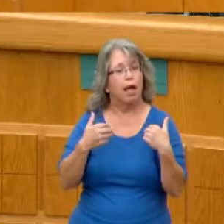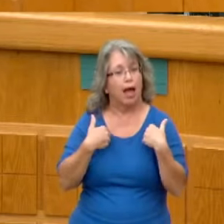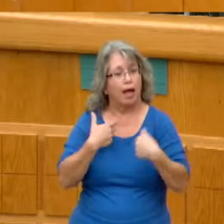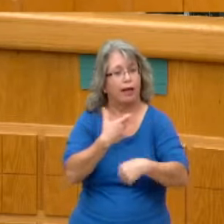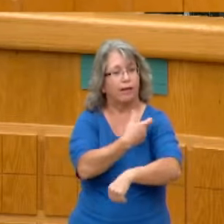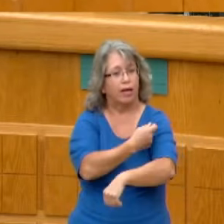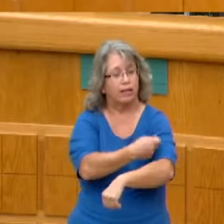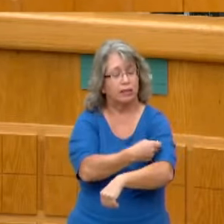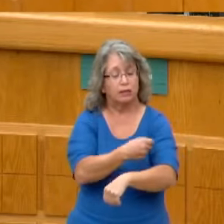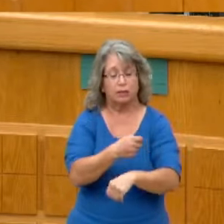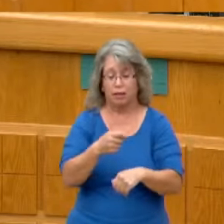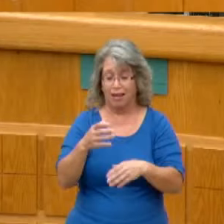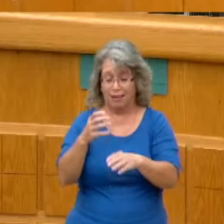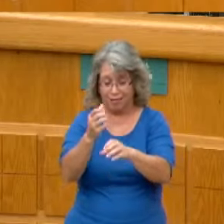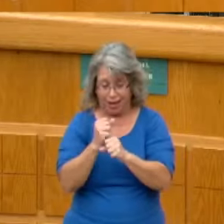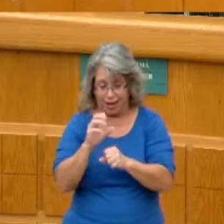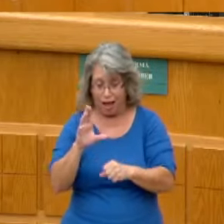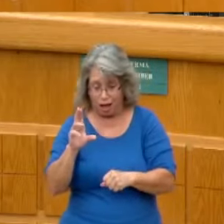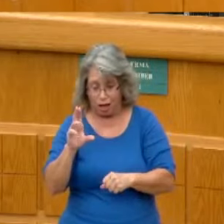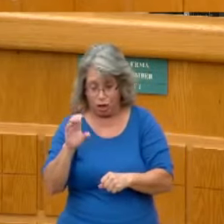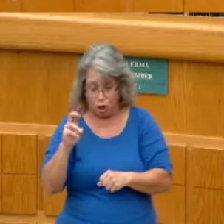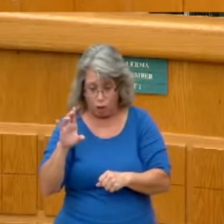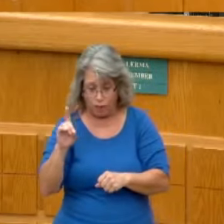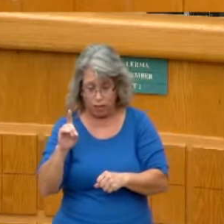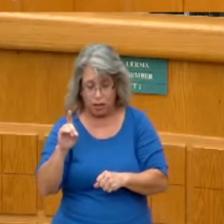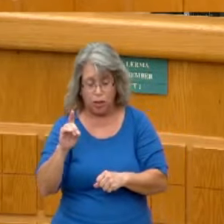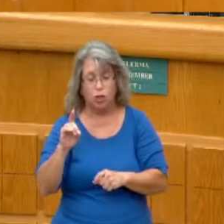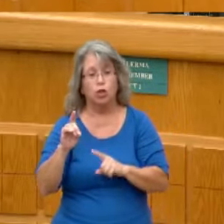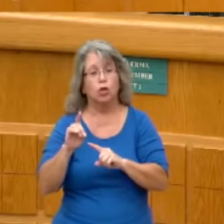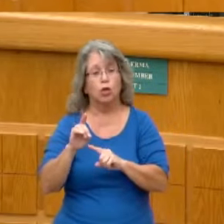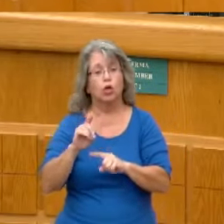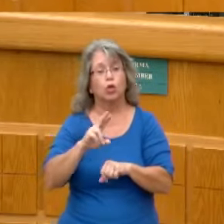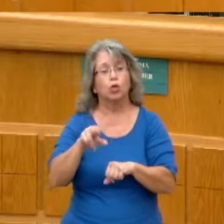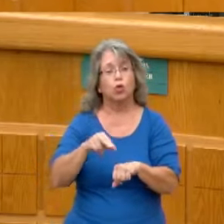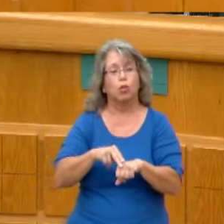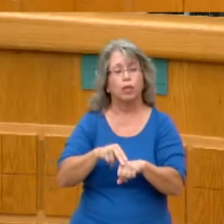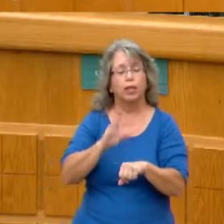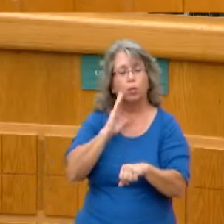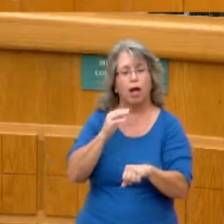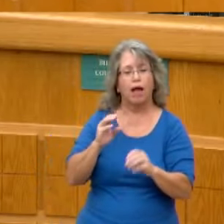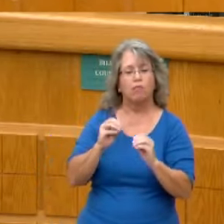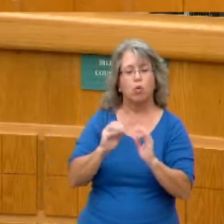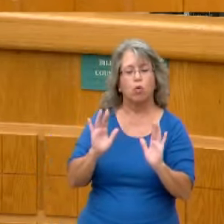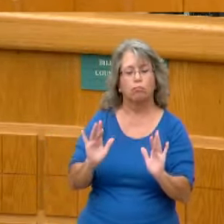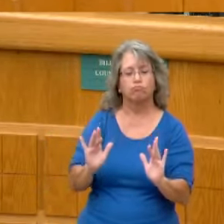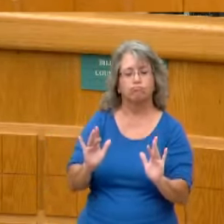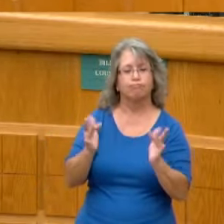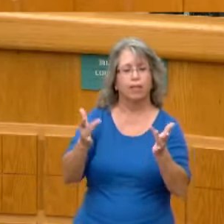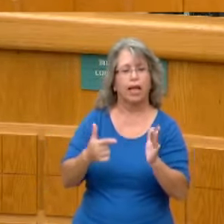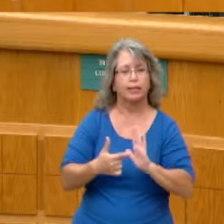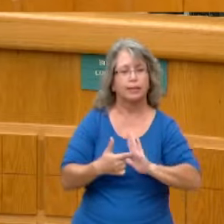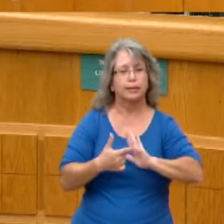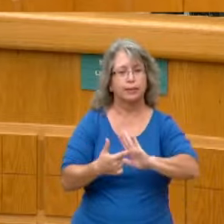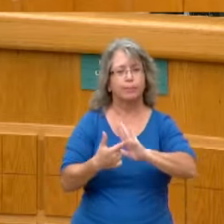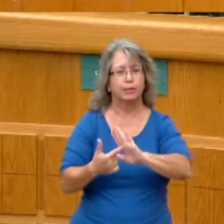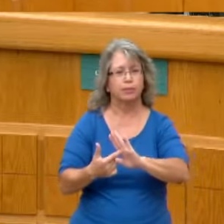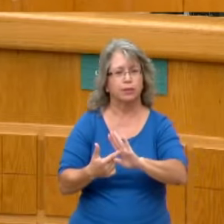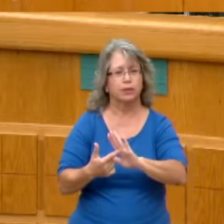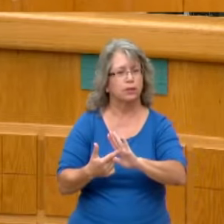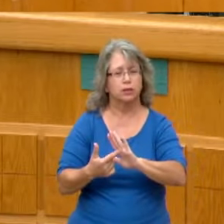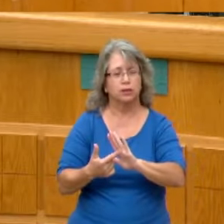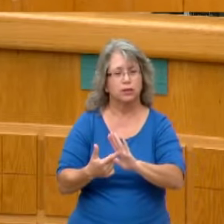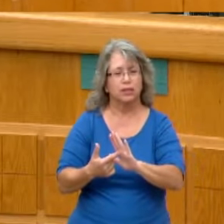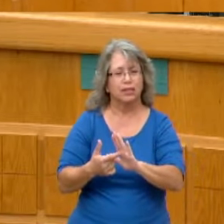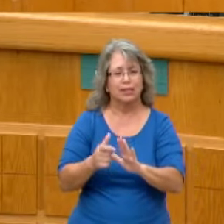got COVID-19, they normally will have a more mild to moderate symptom. And so they're not going